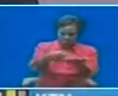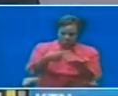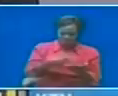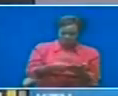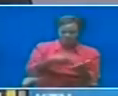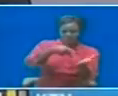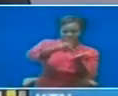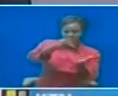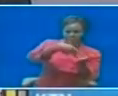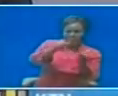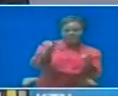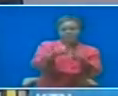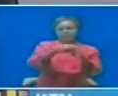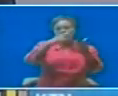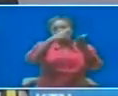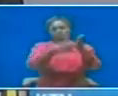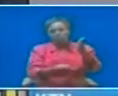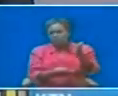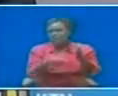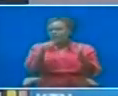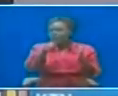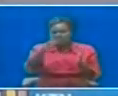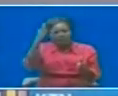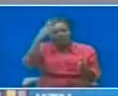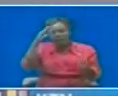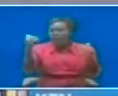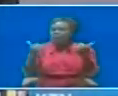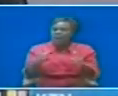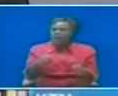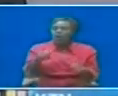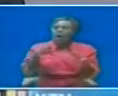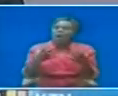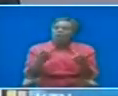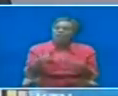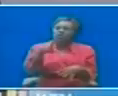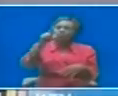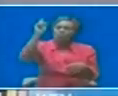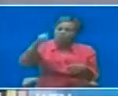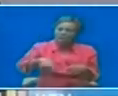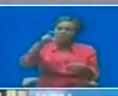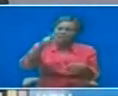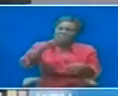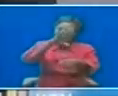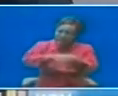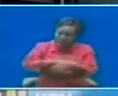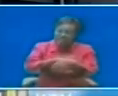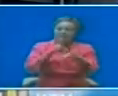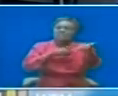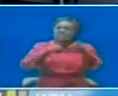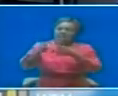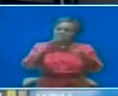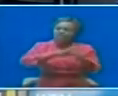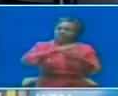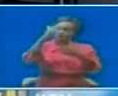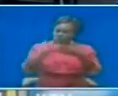and contracts on your behalf. For example, people didn't know if you're invited to speak in Mombasa, you need to get travel insurance. I really wish we